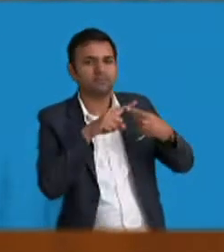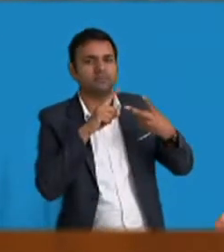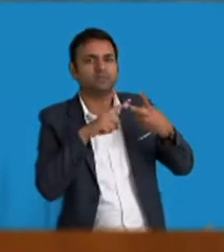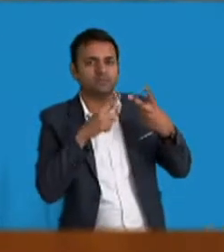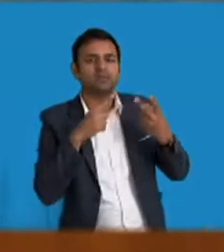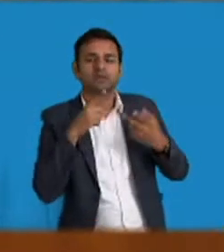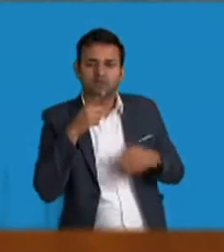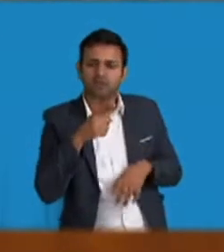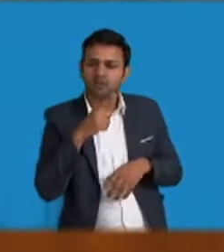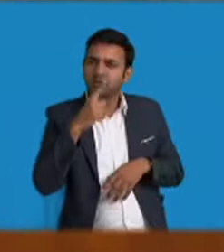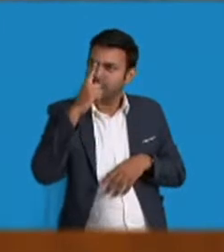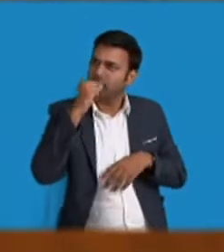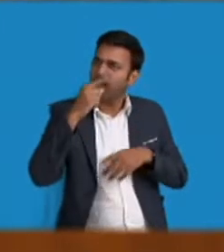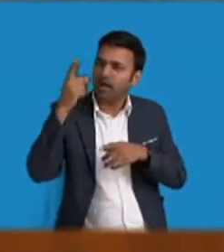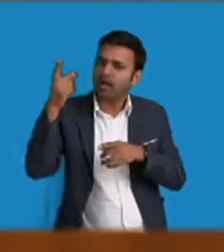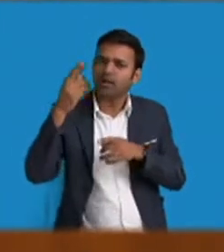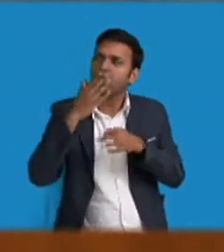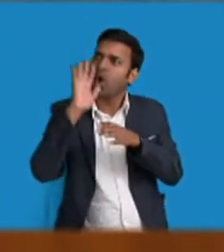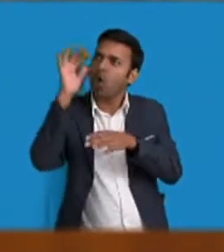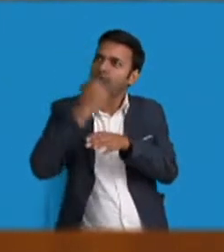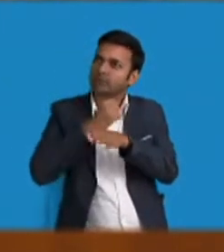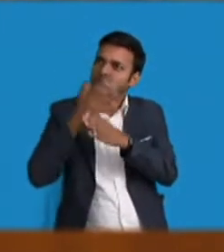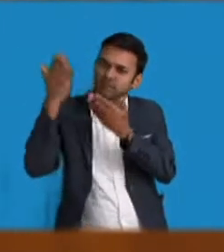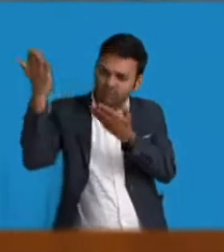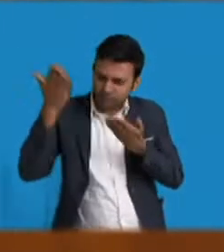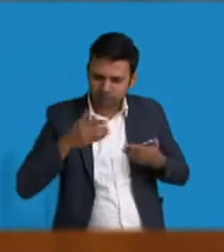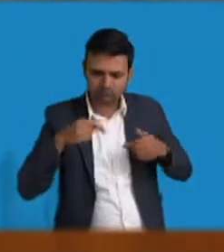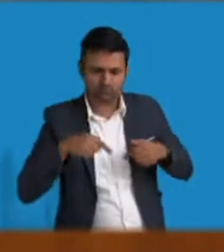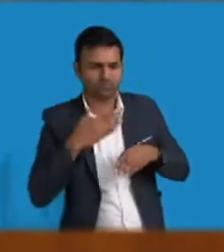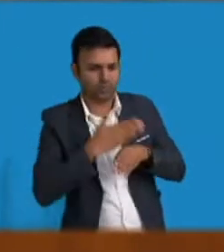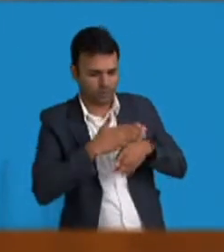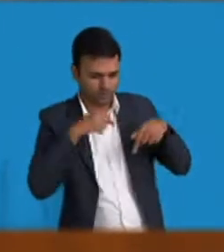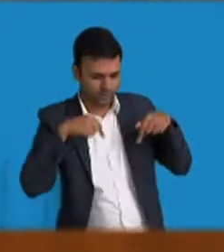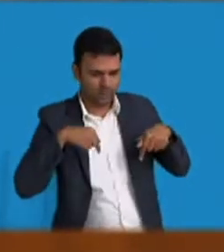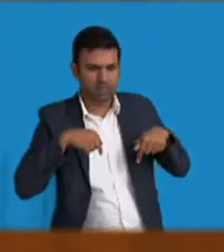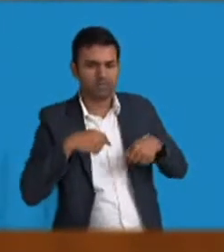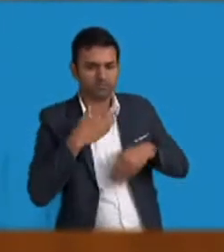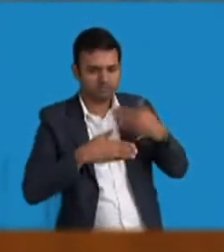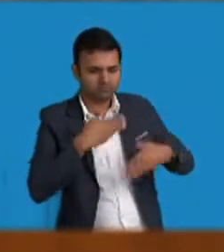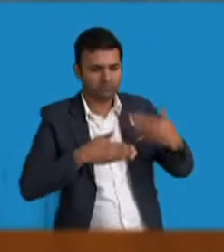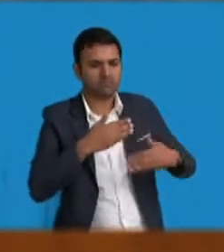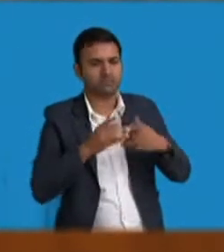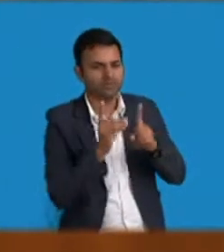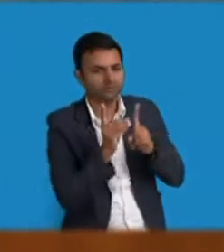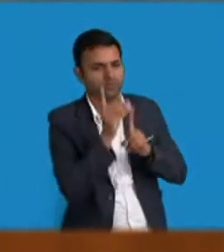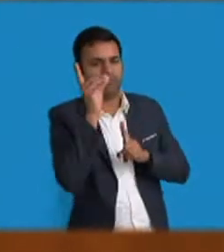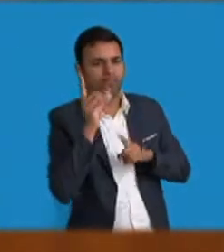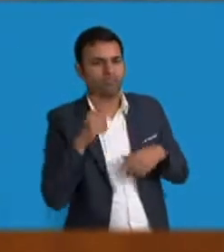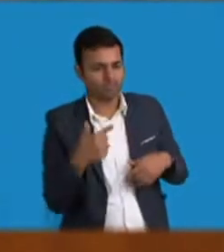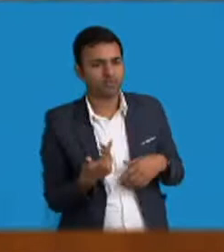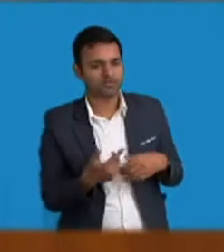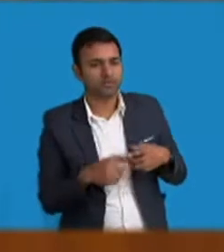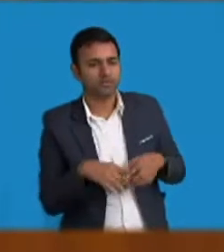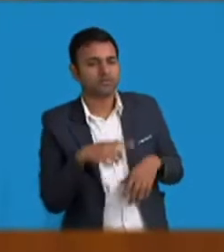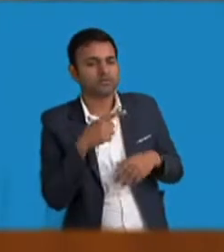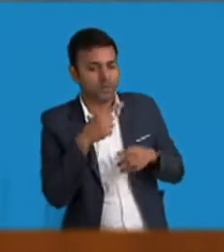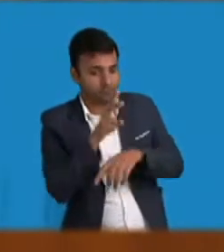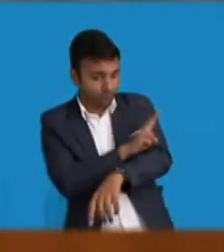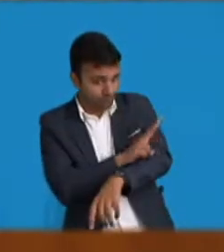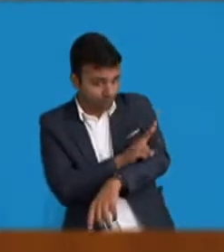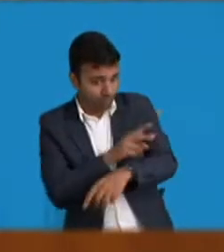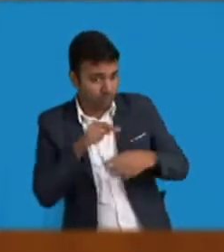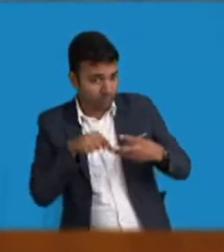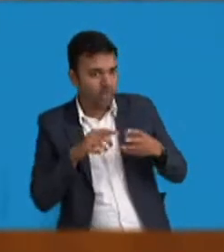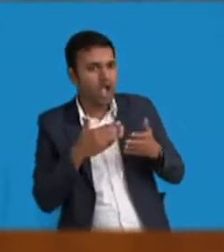three, what are the technical colleges producing to fill this skill